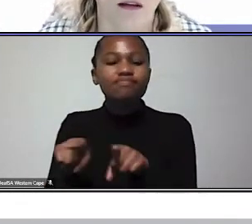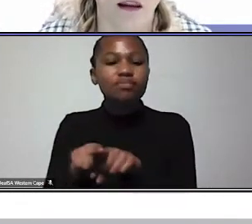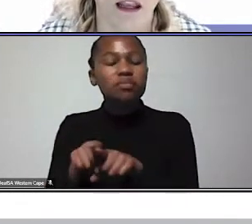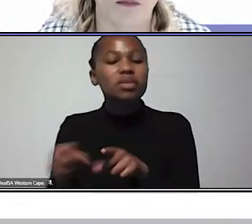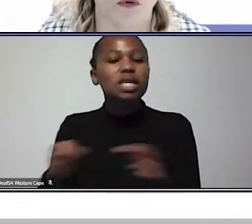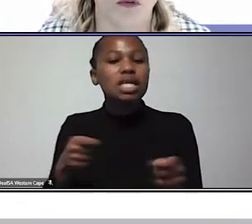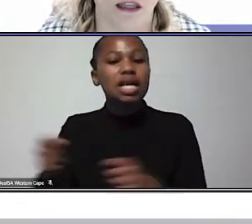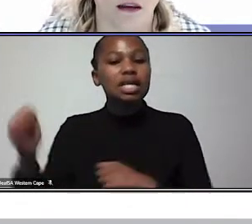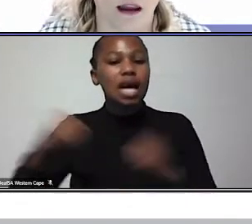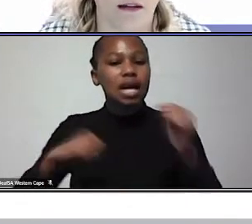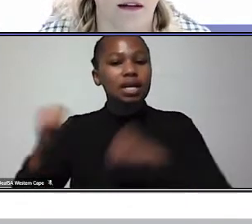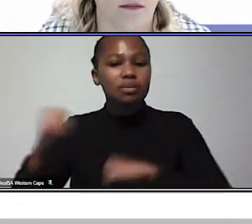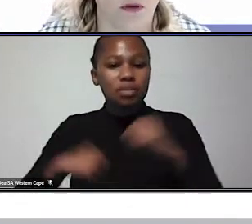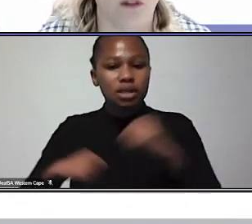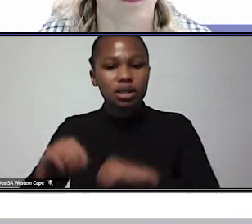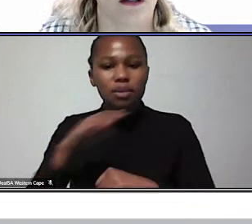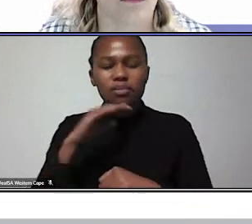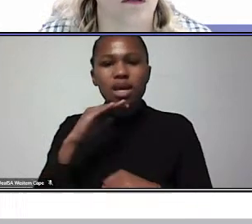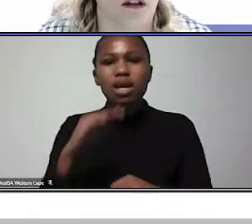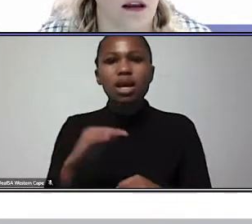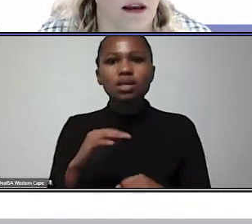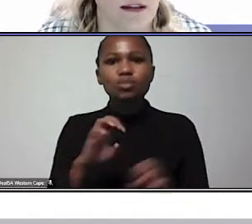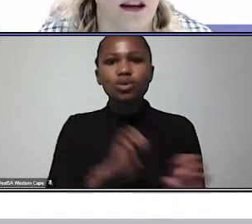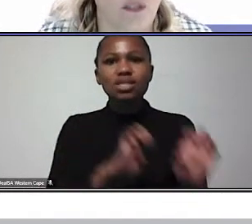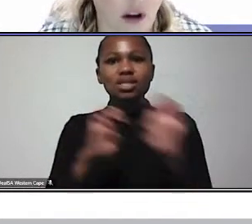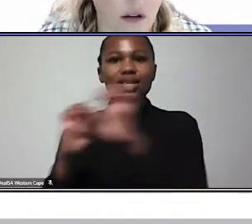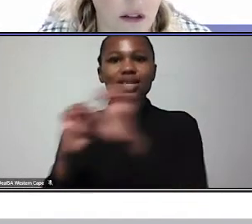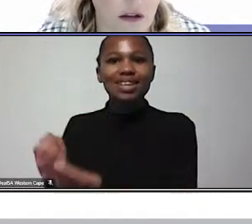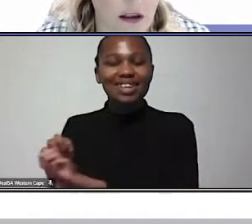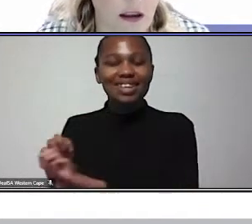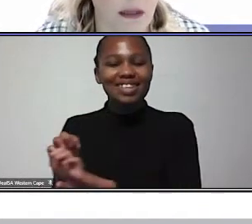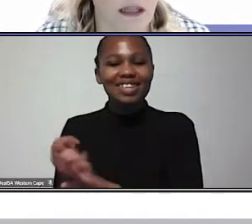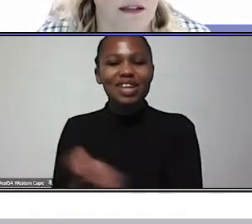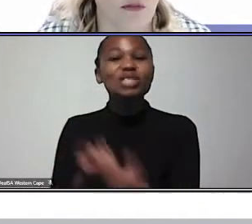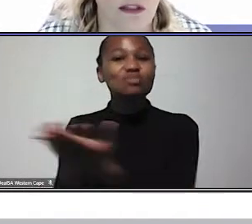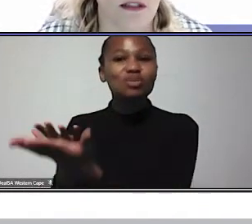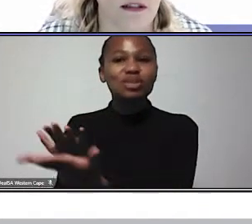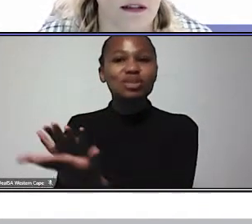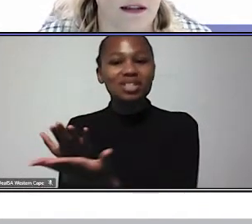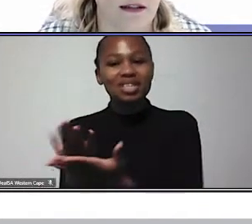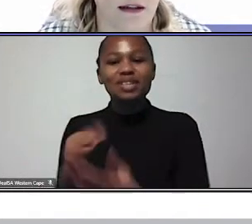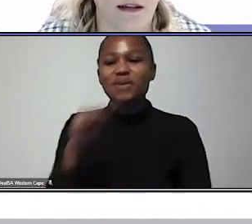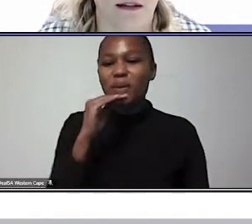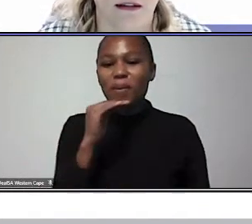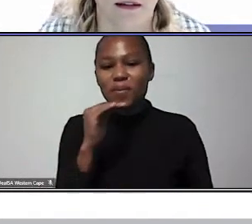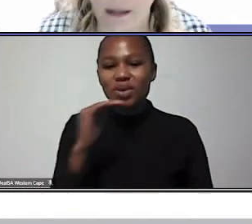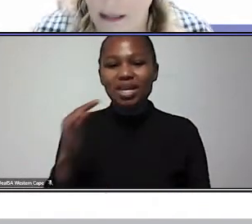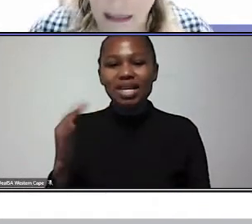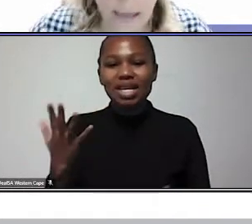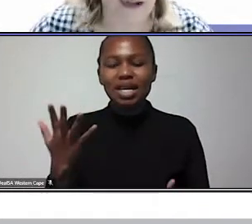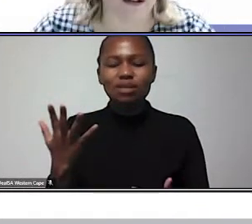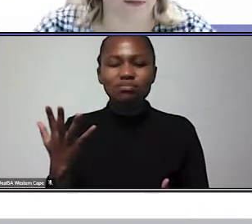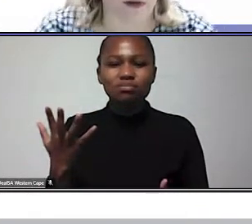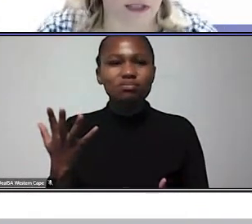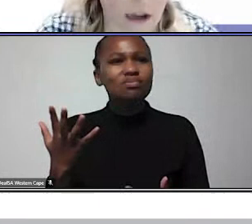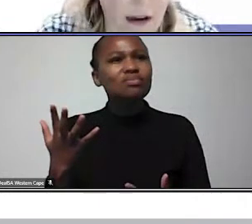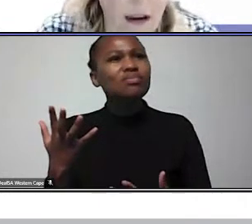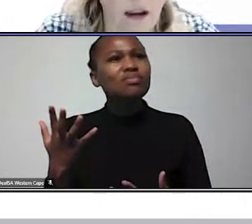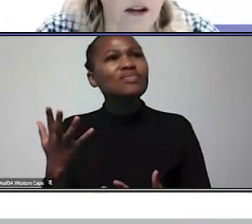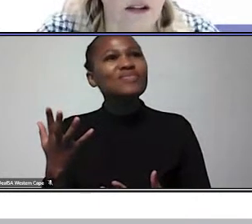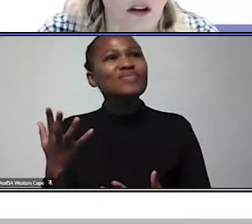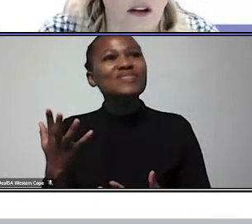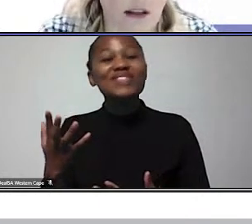are then exporting under preferential tariff codes, meaning it's almost there's a discount per